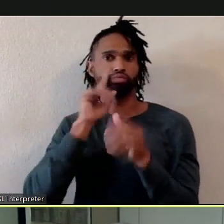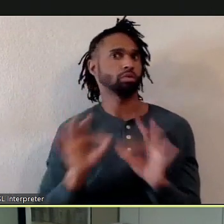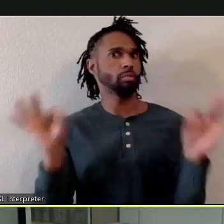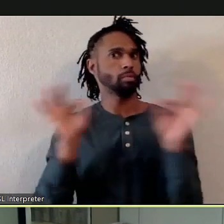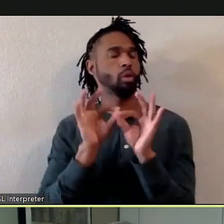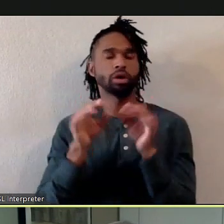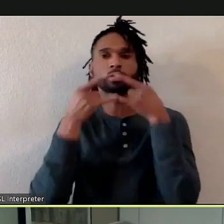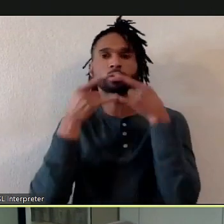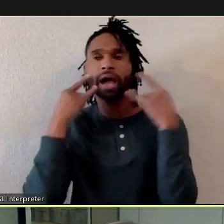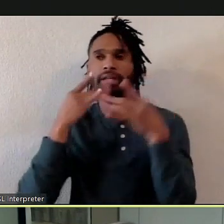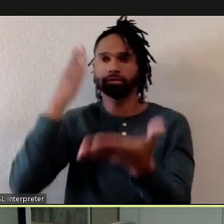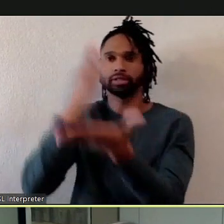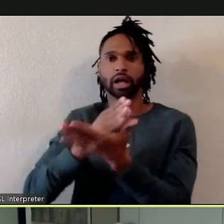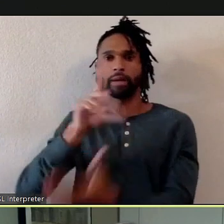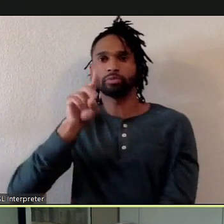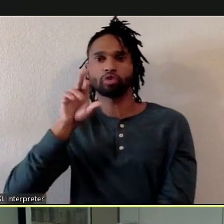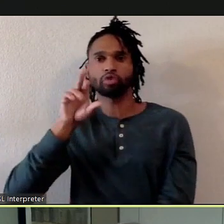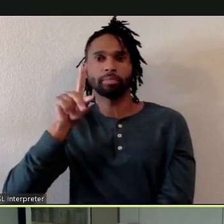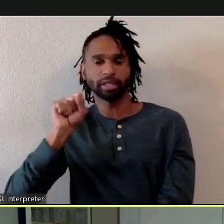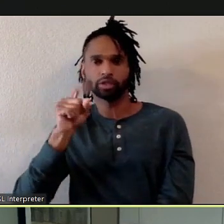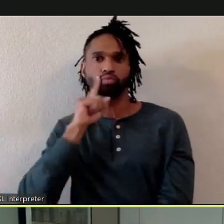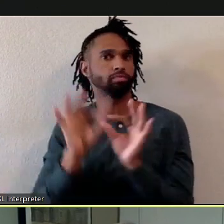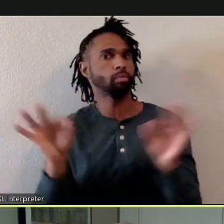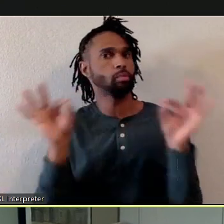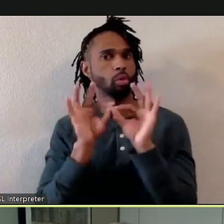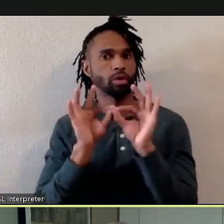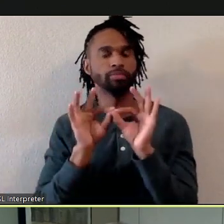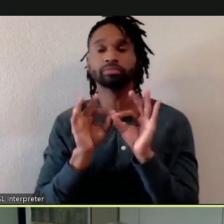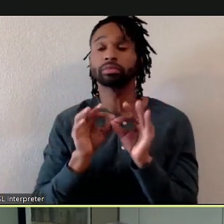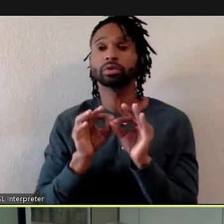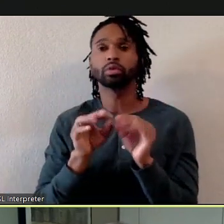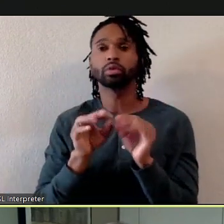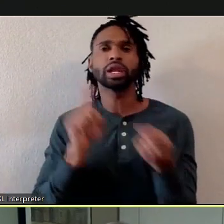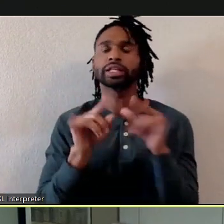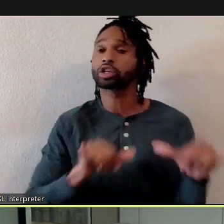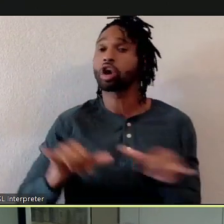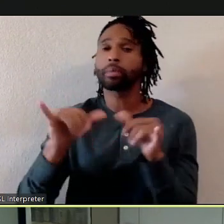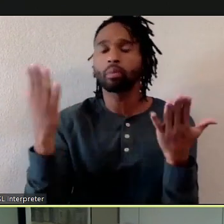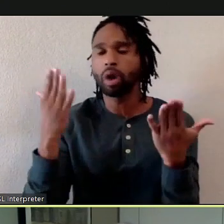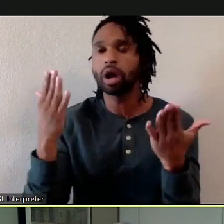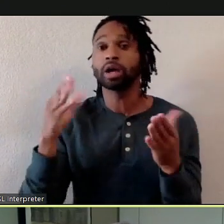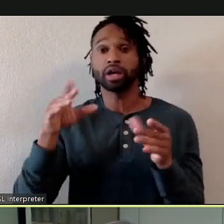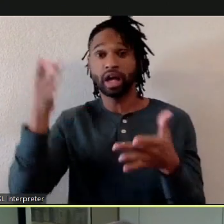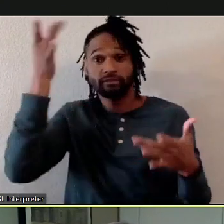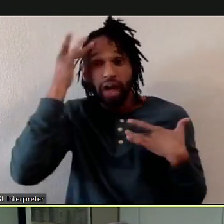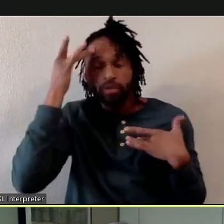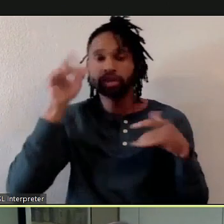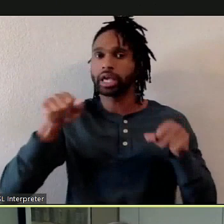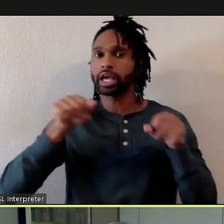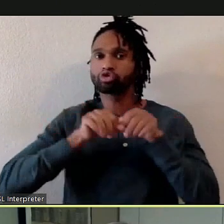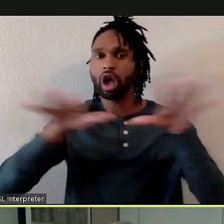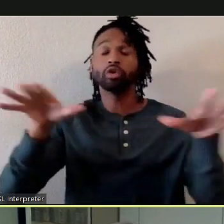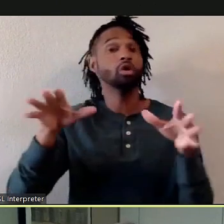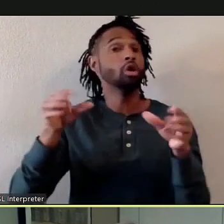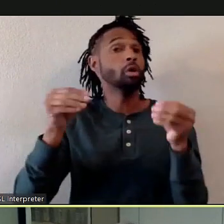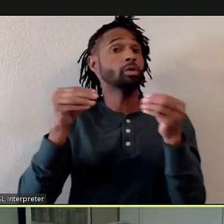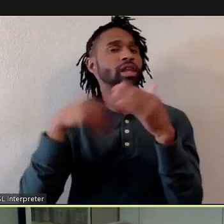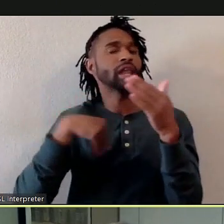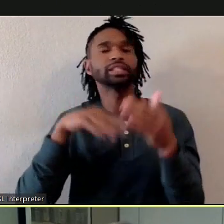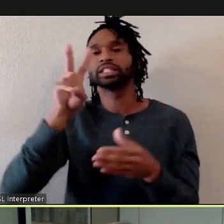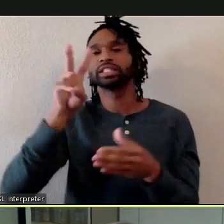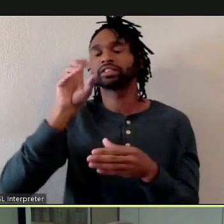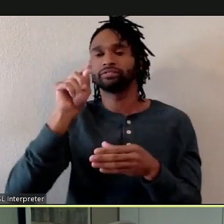those droplets is so important. Less commonly, the virus can travel farther than 6 feet in the air by even